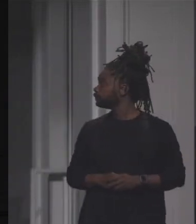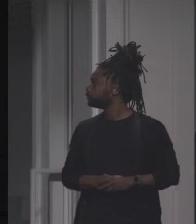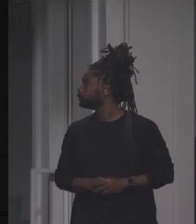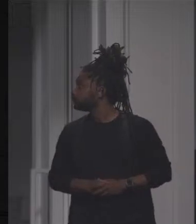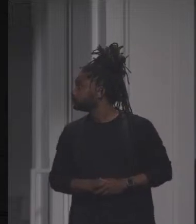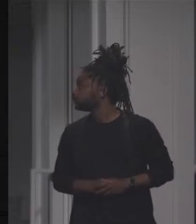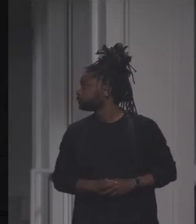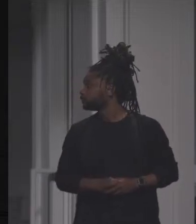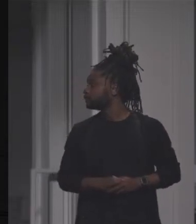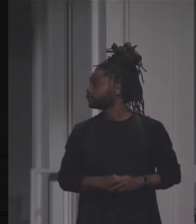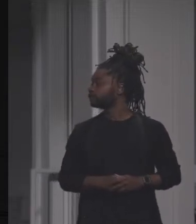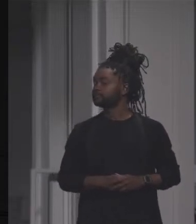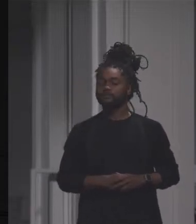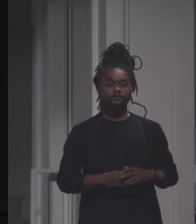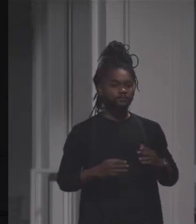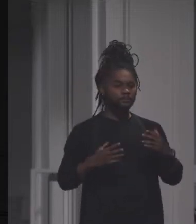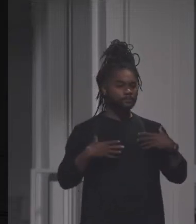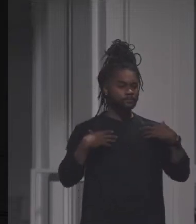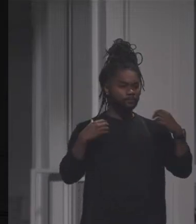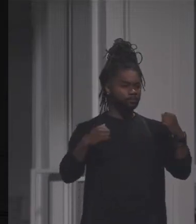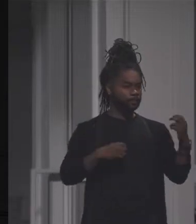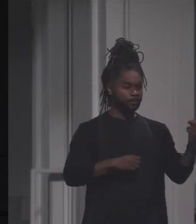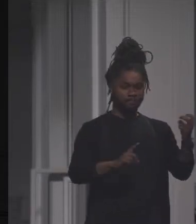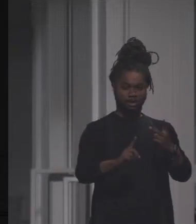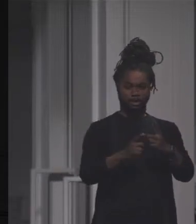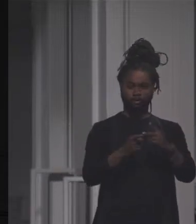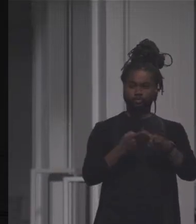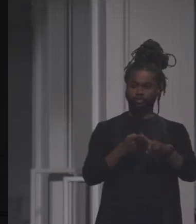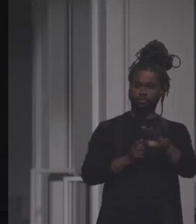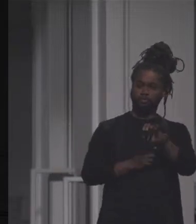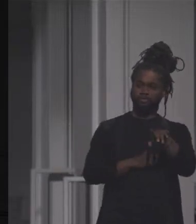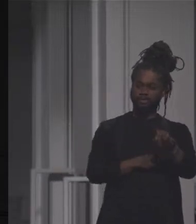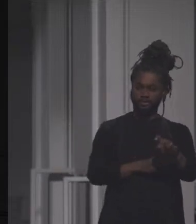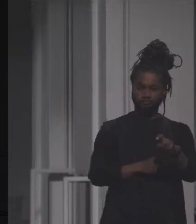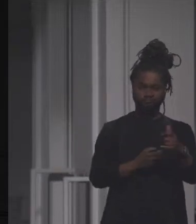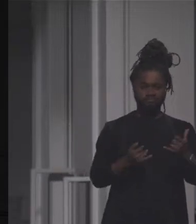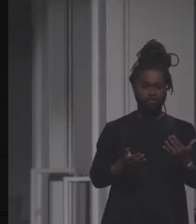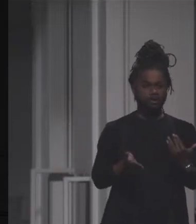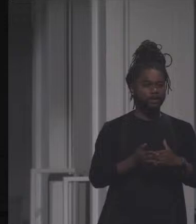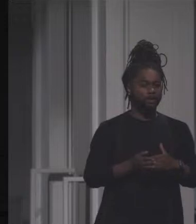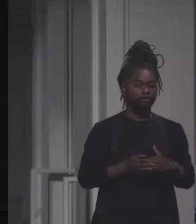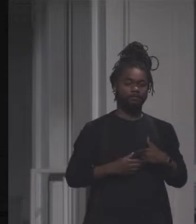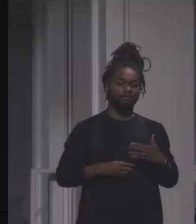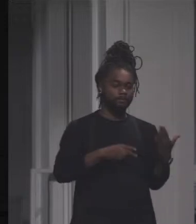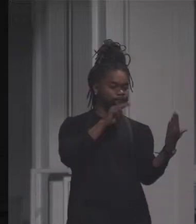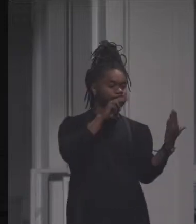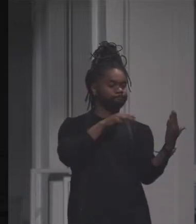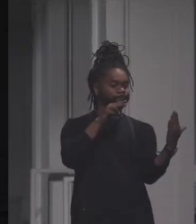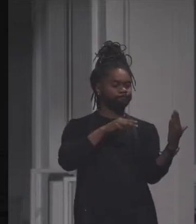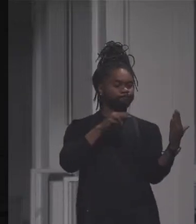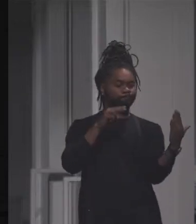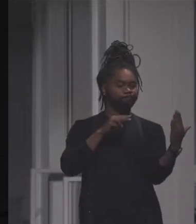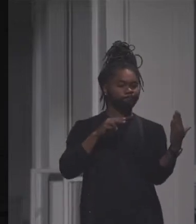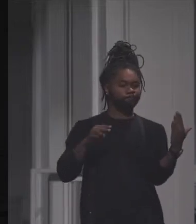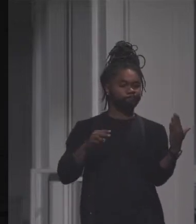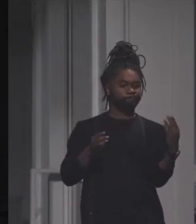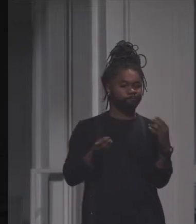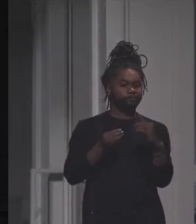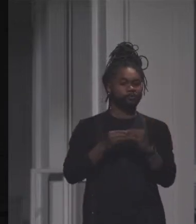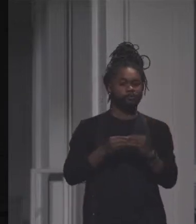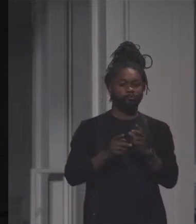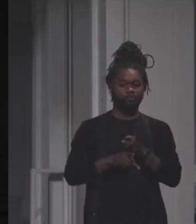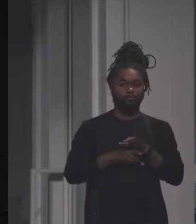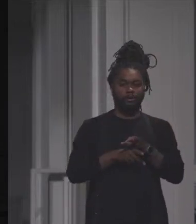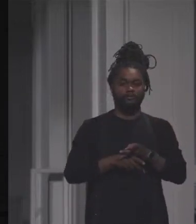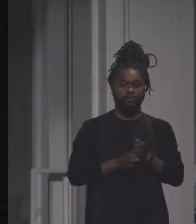Encouraged, I went back to Bede, and this time I read very carefully. I read between the